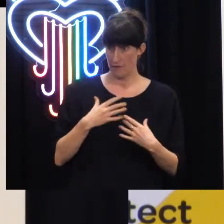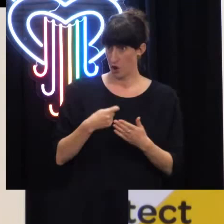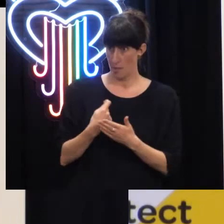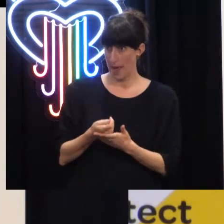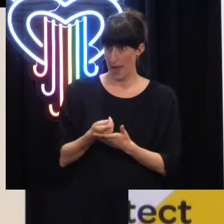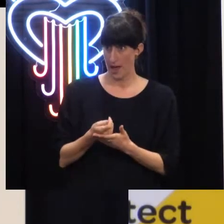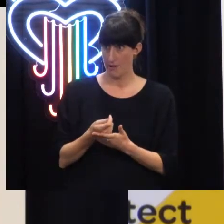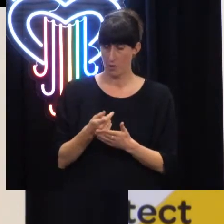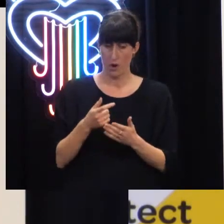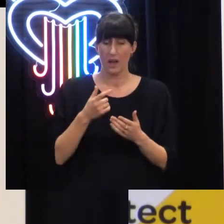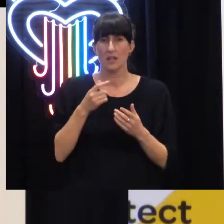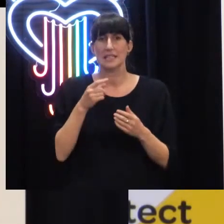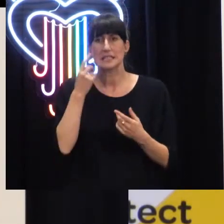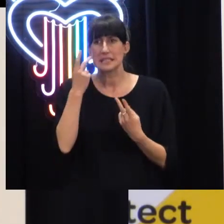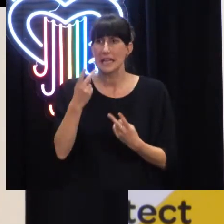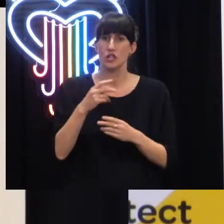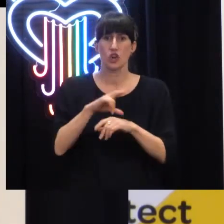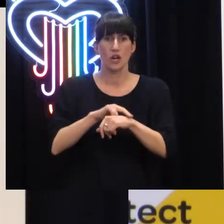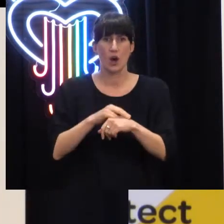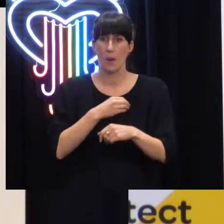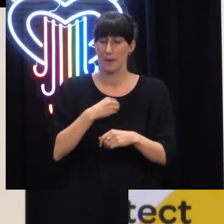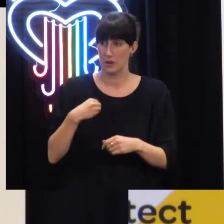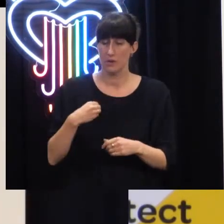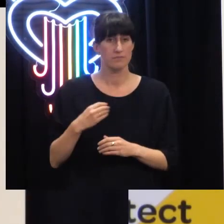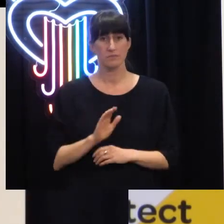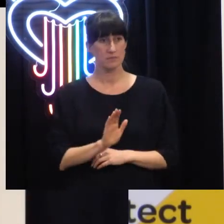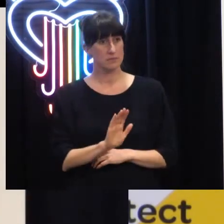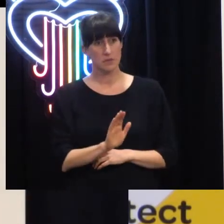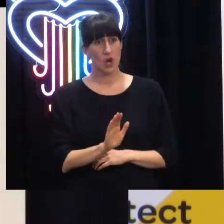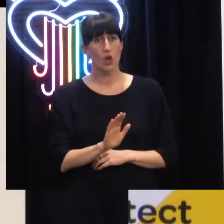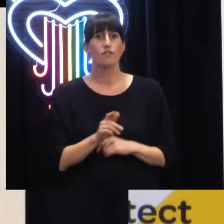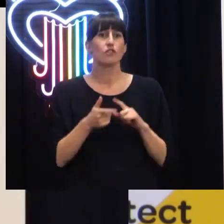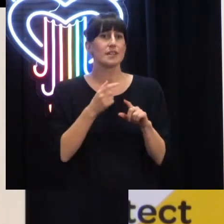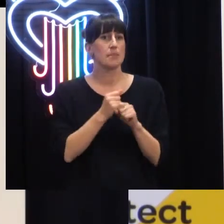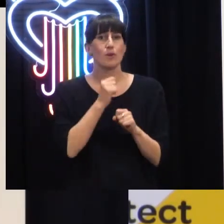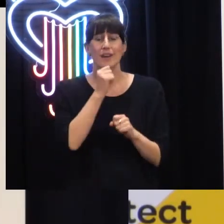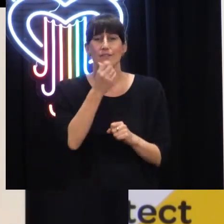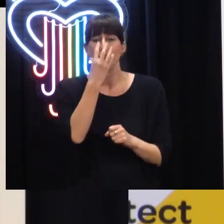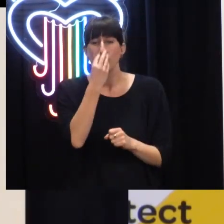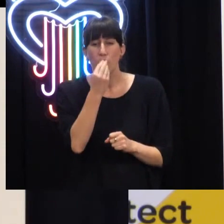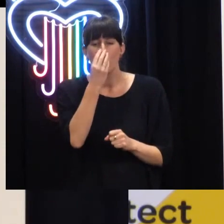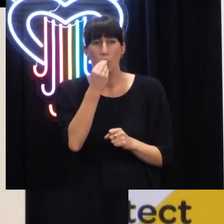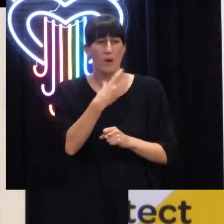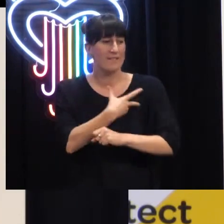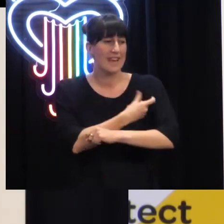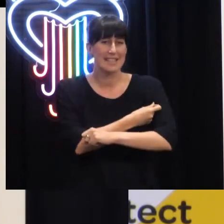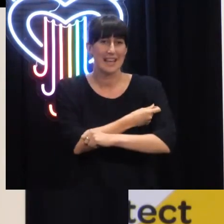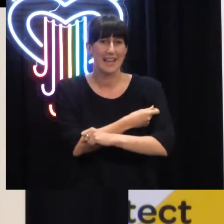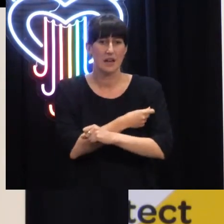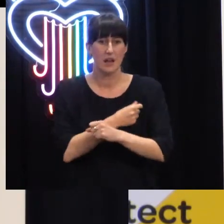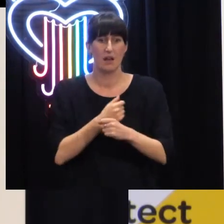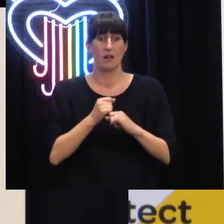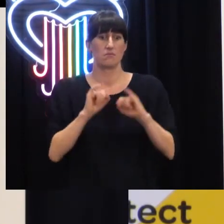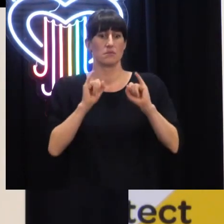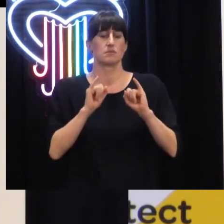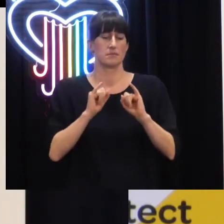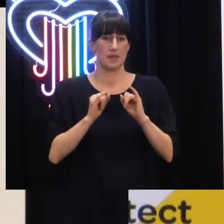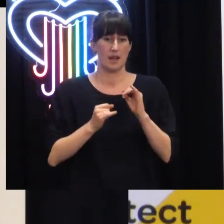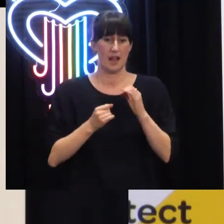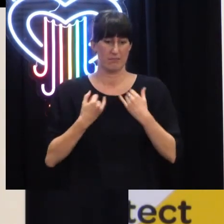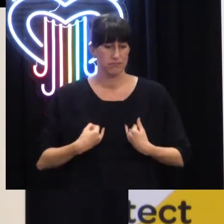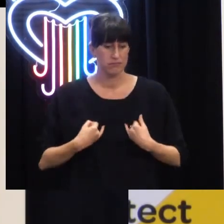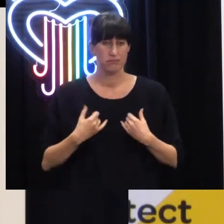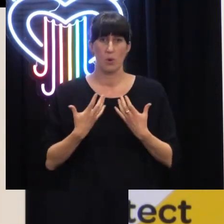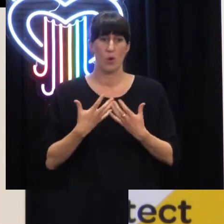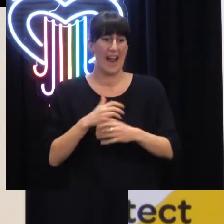provision of, for instance, someone has a reaction to a flu vaccine. There's already provision under ACC for that to be covered. So yes, if